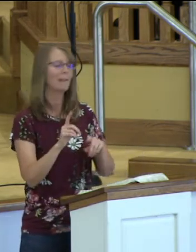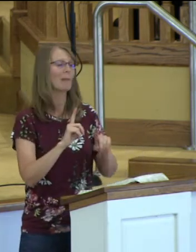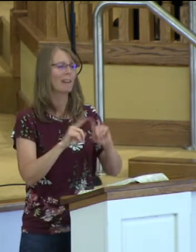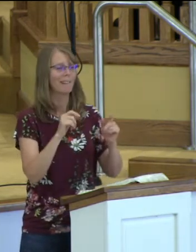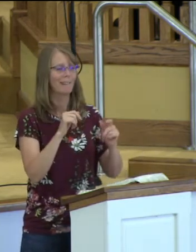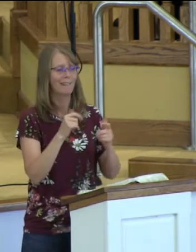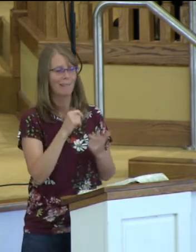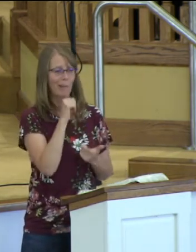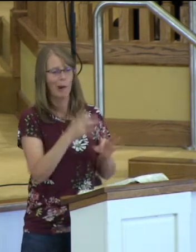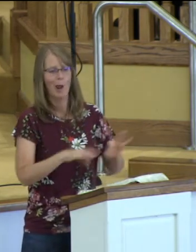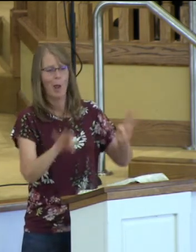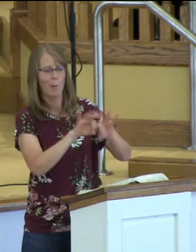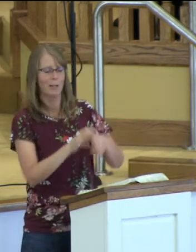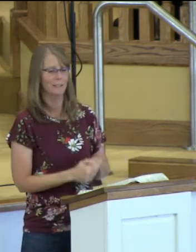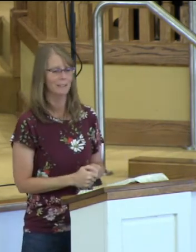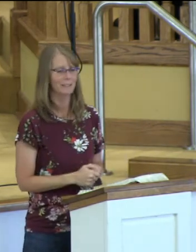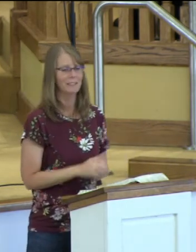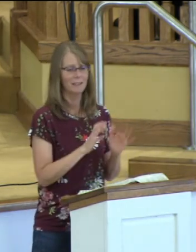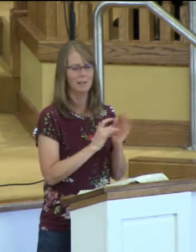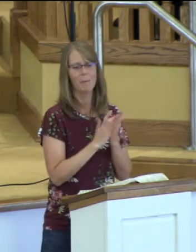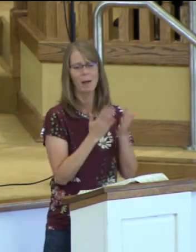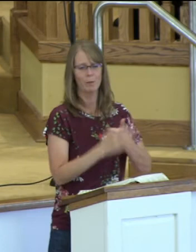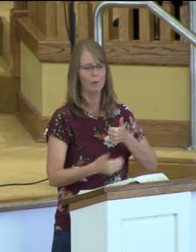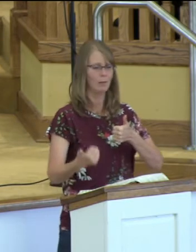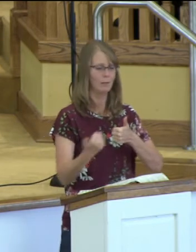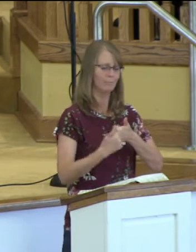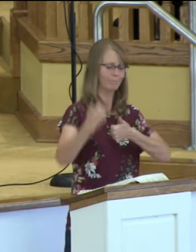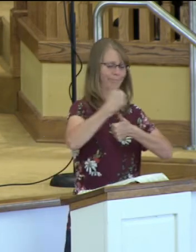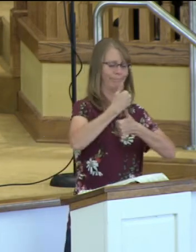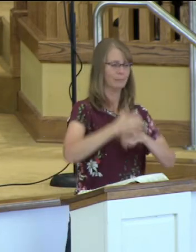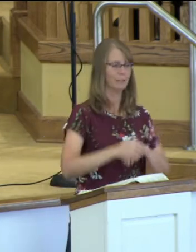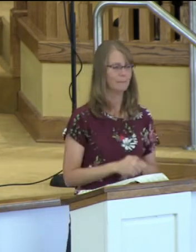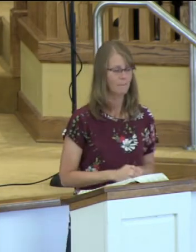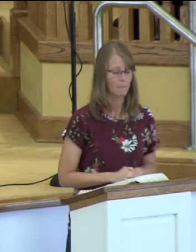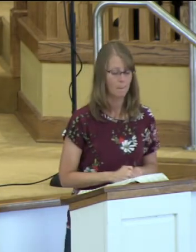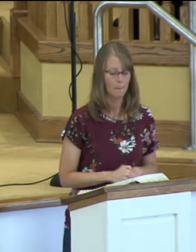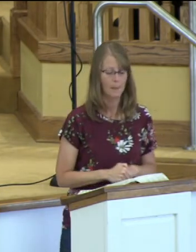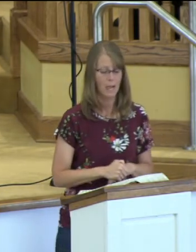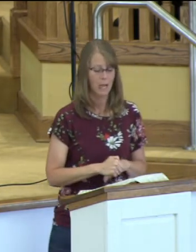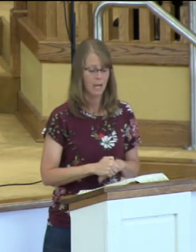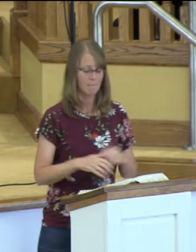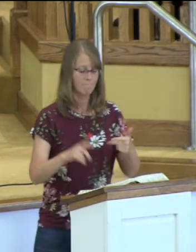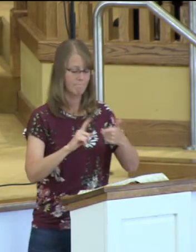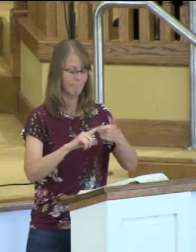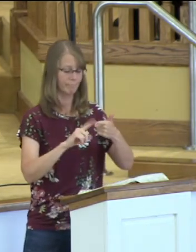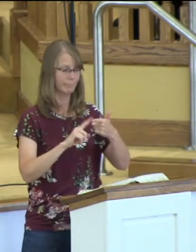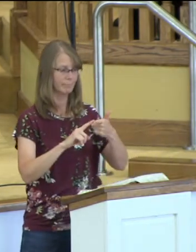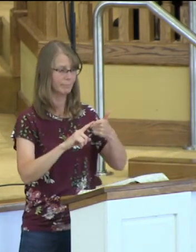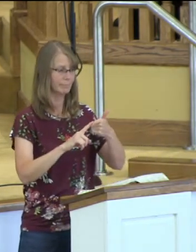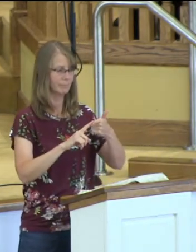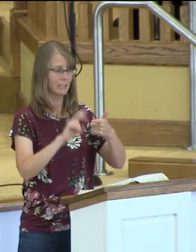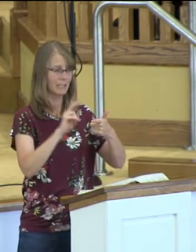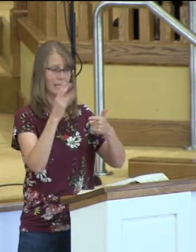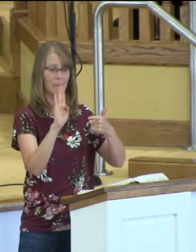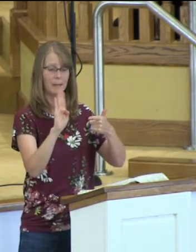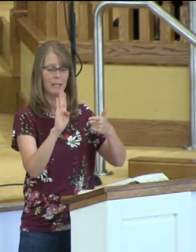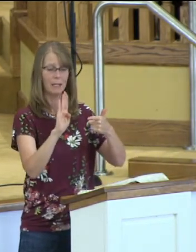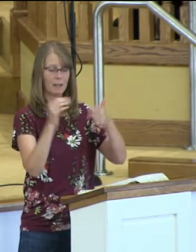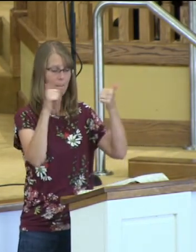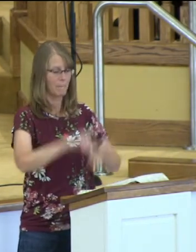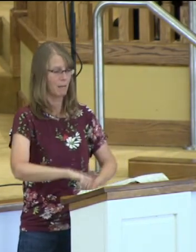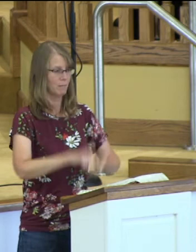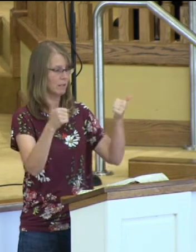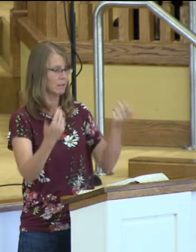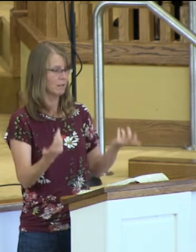B's. That's a big B, lowercase B's. Second B, these are equal. Baptist. Sometimes I'll tell you, why we do